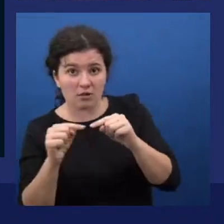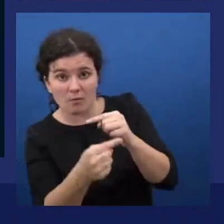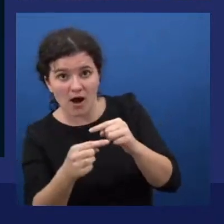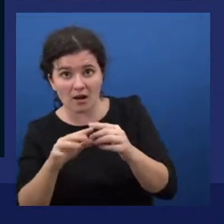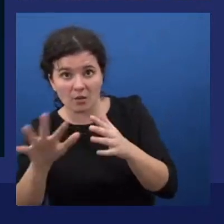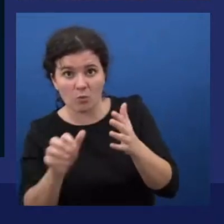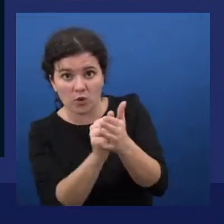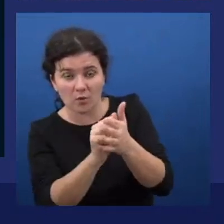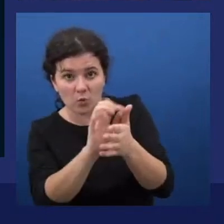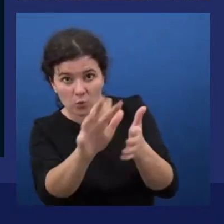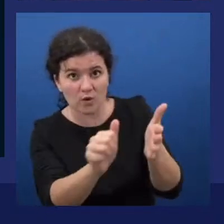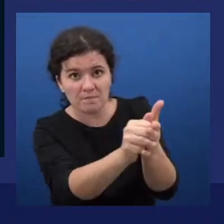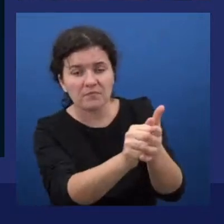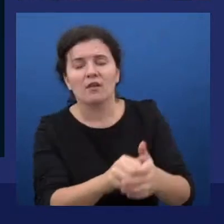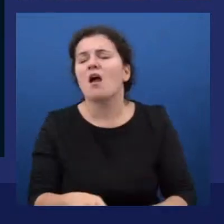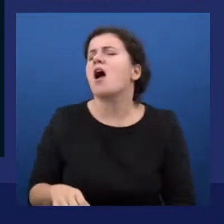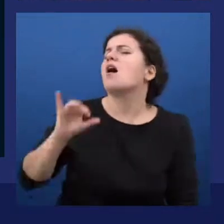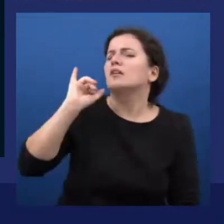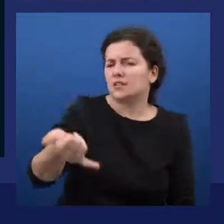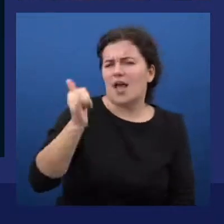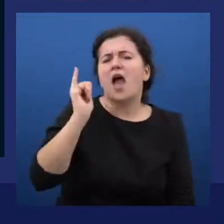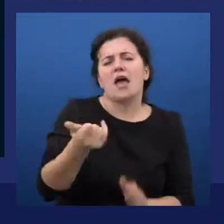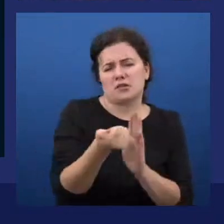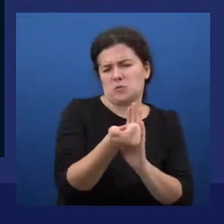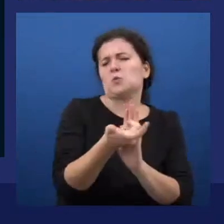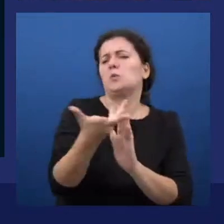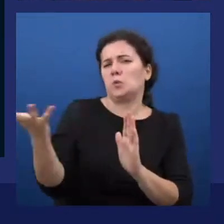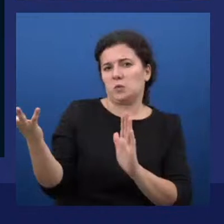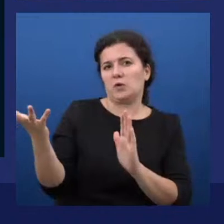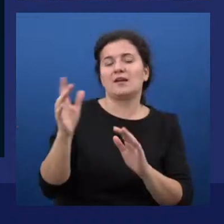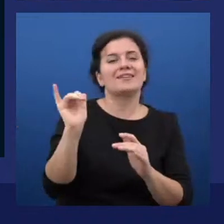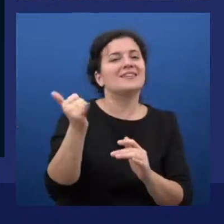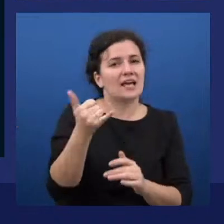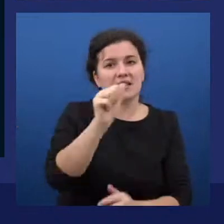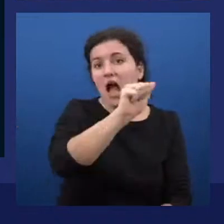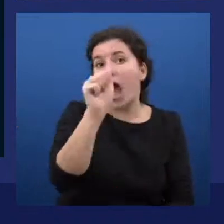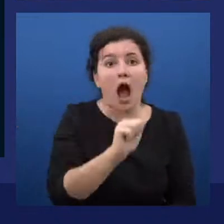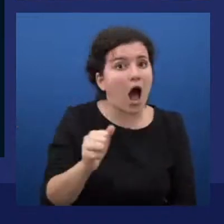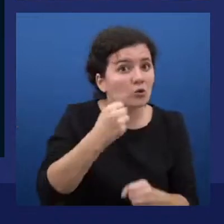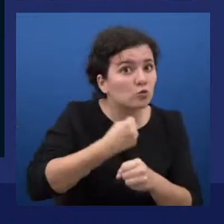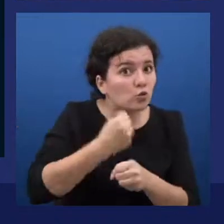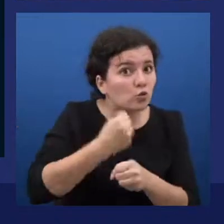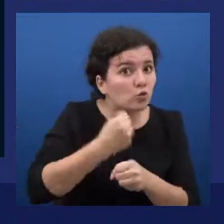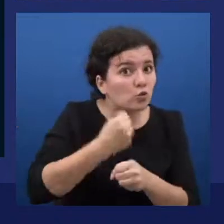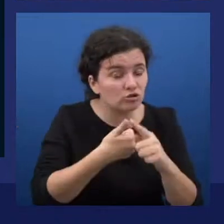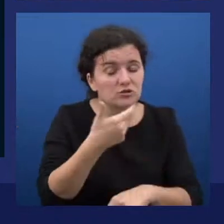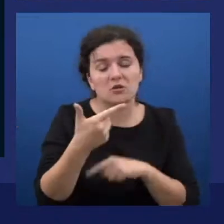options. You can use Azure Functions. You can also use